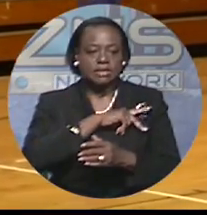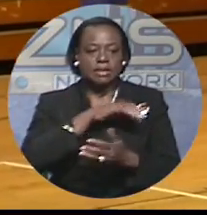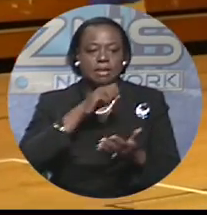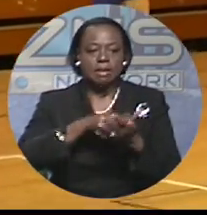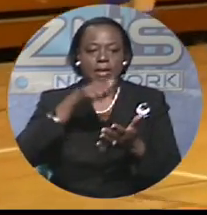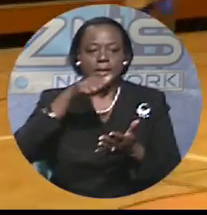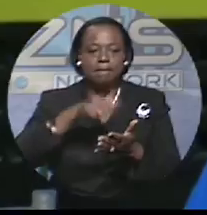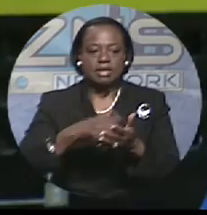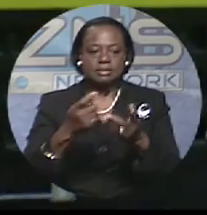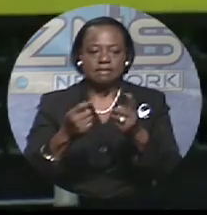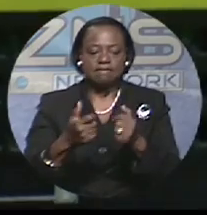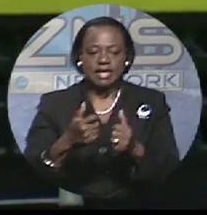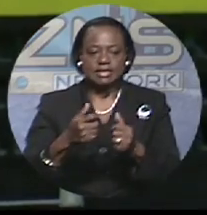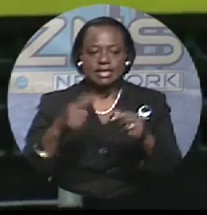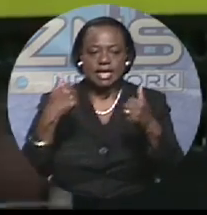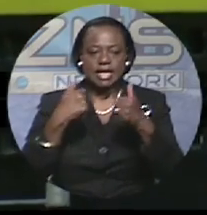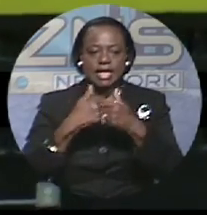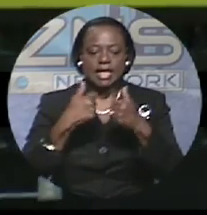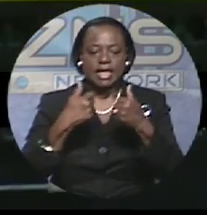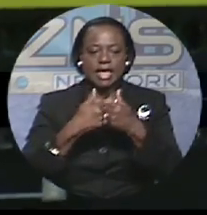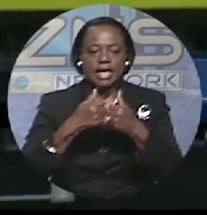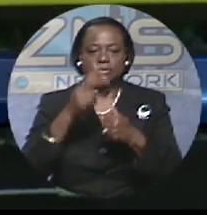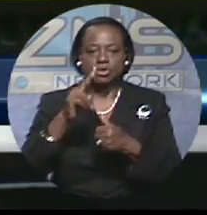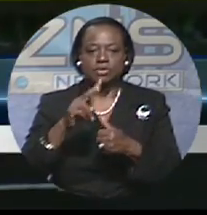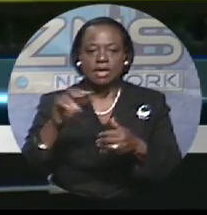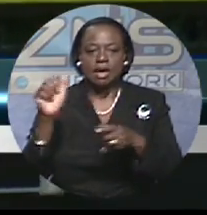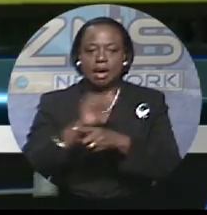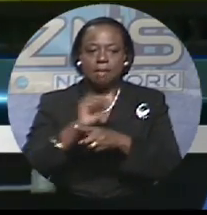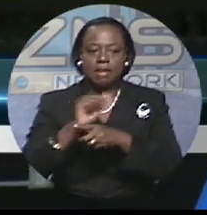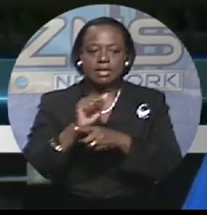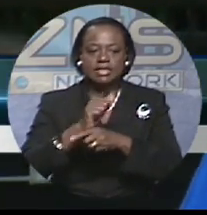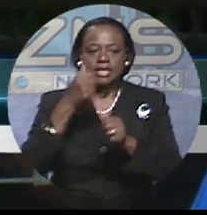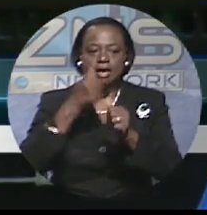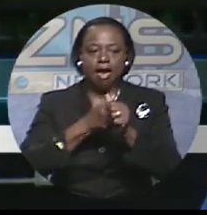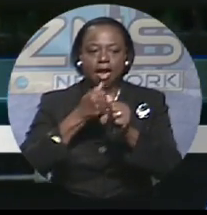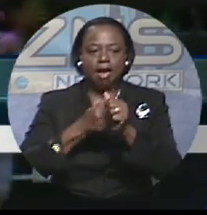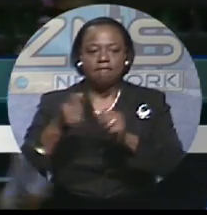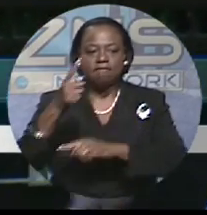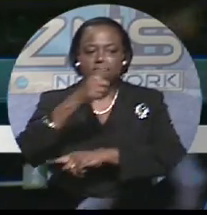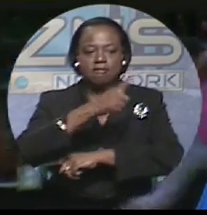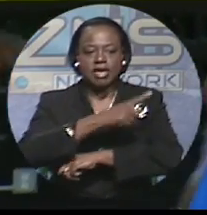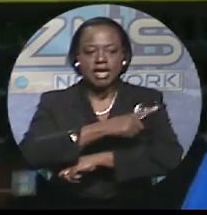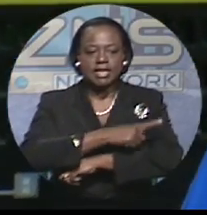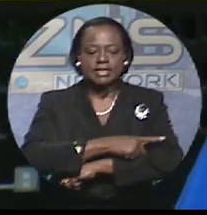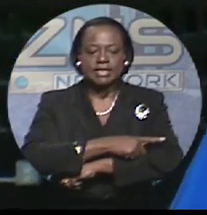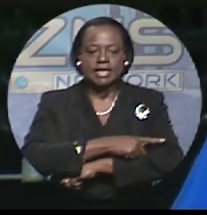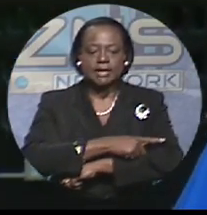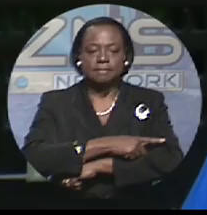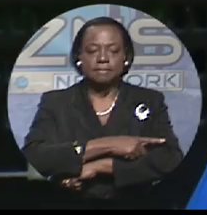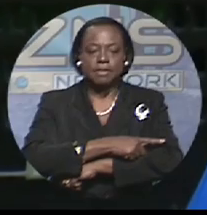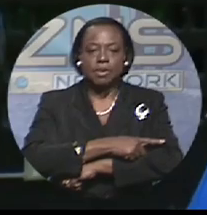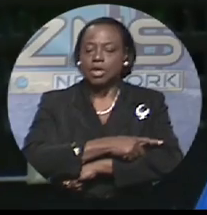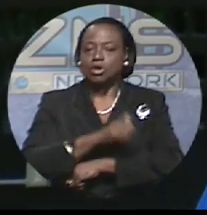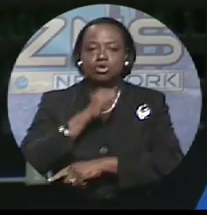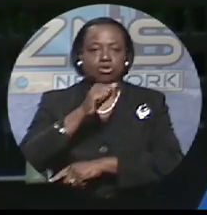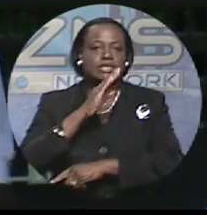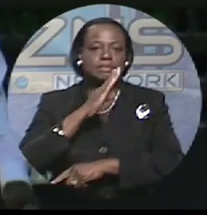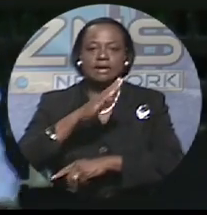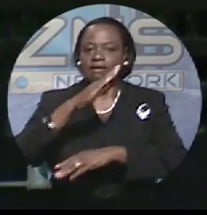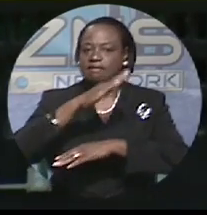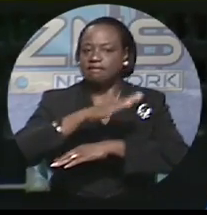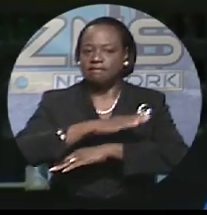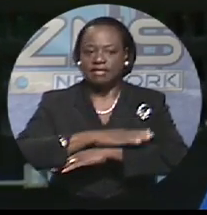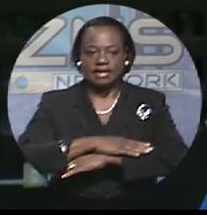strong for game two. They practice in every day, every week, so it don't be no flat. When